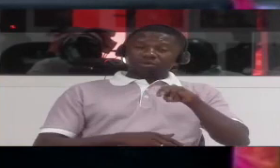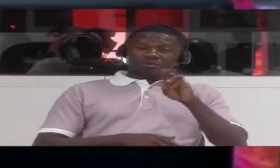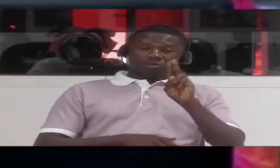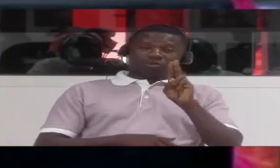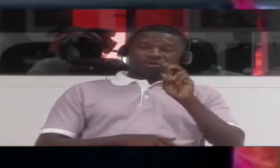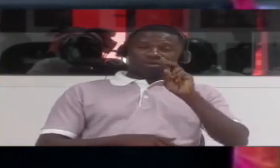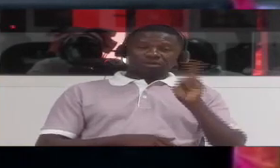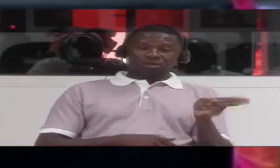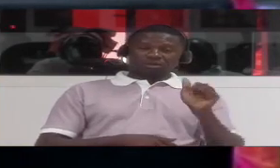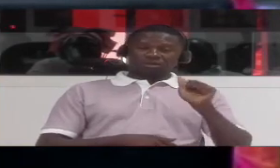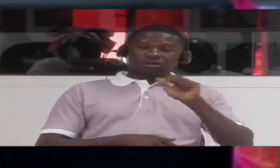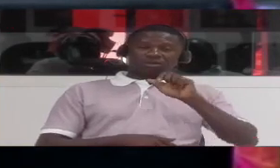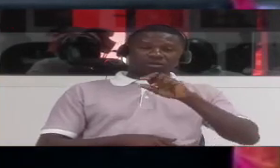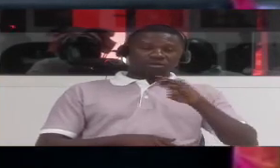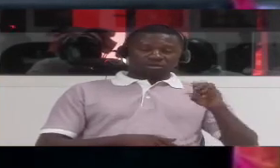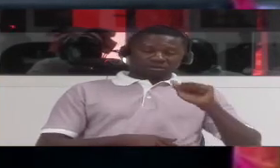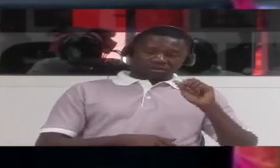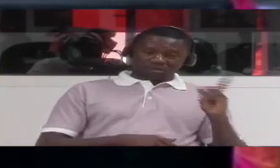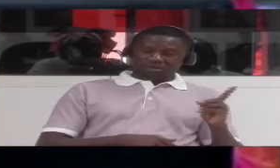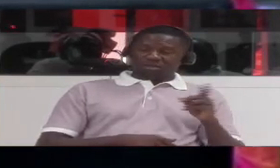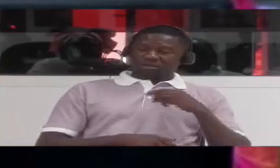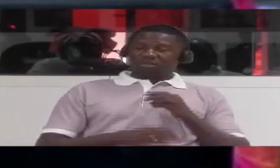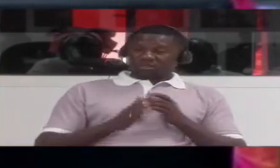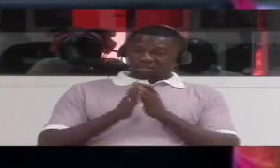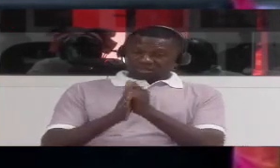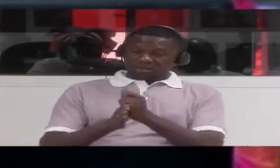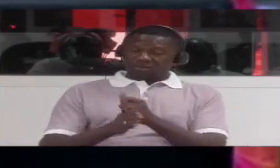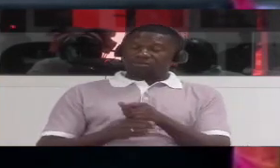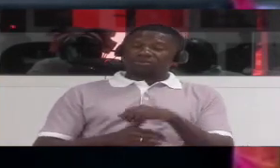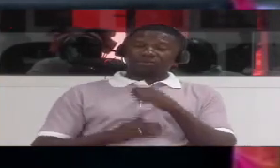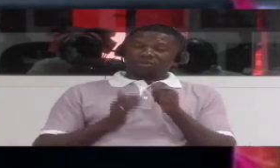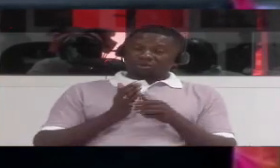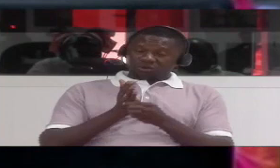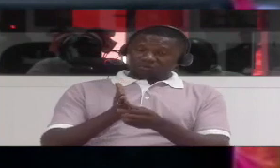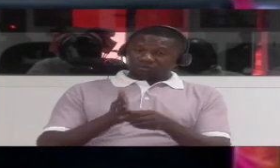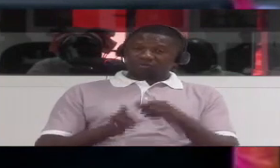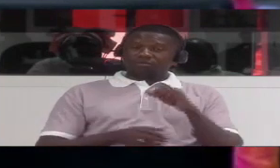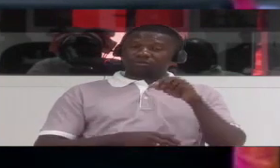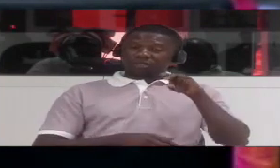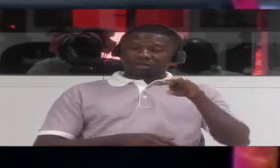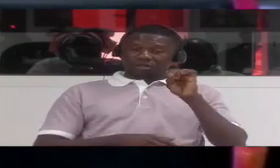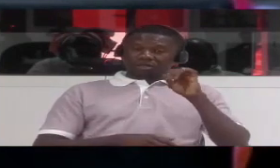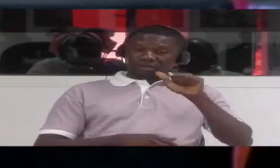of NIA. I told you that. Nuru Seka, I later found out, is director of operations.